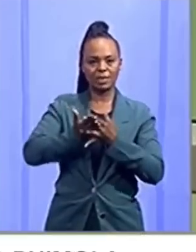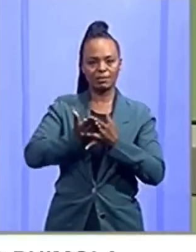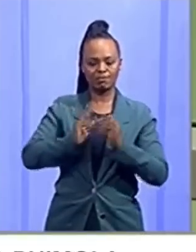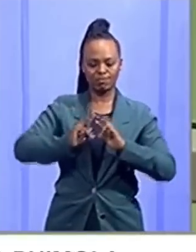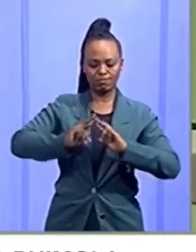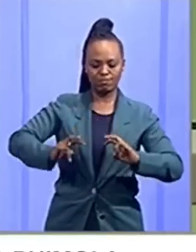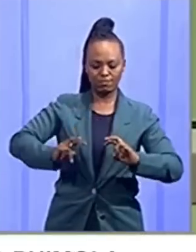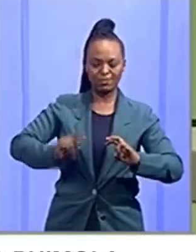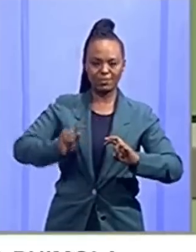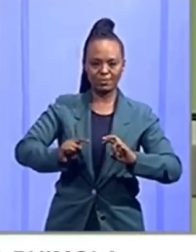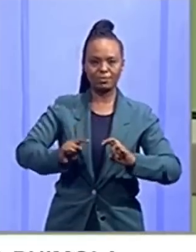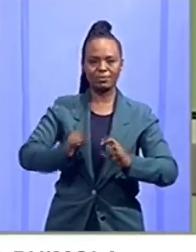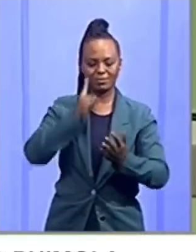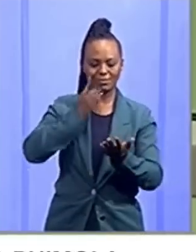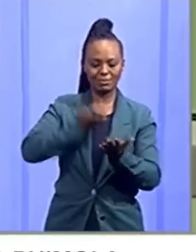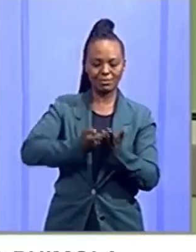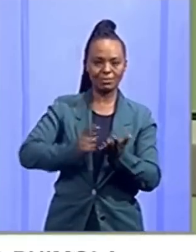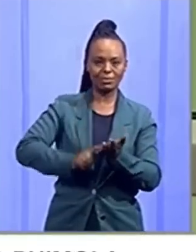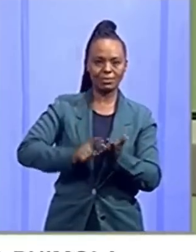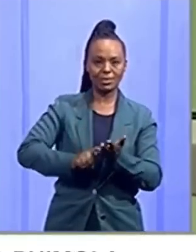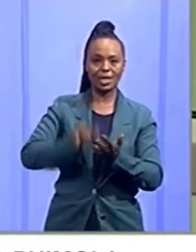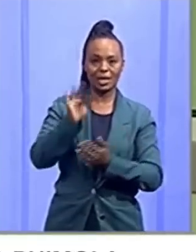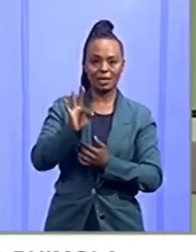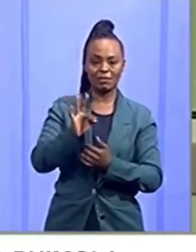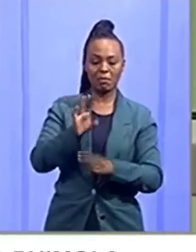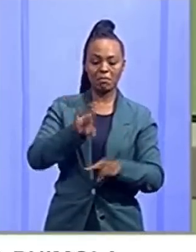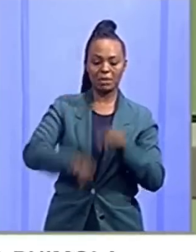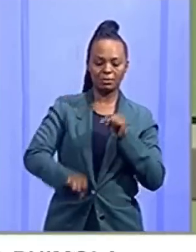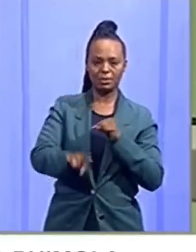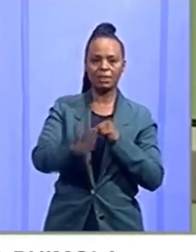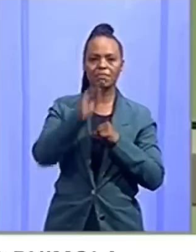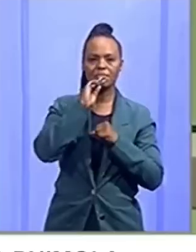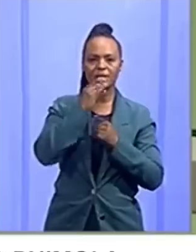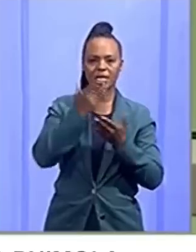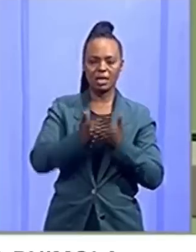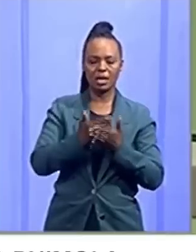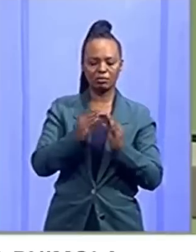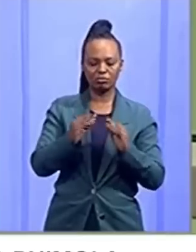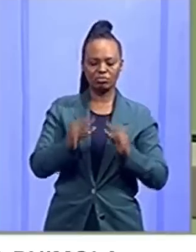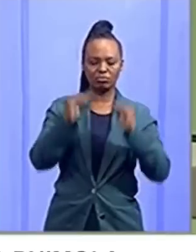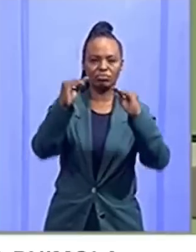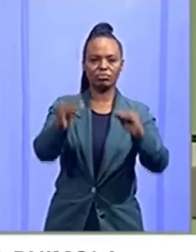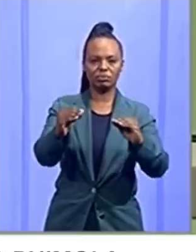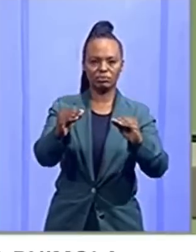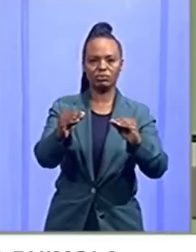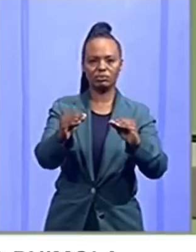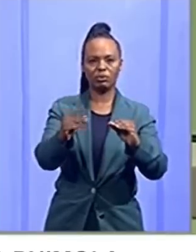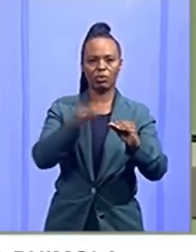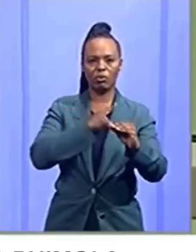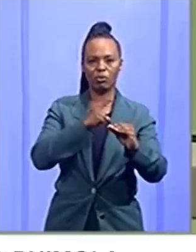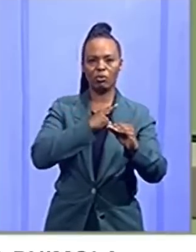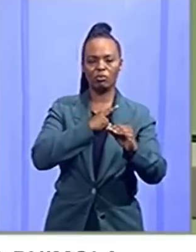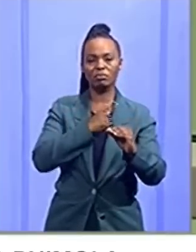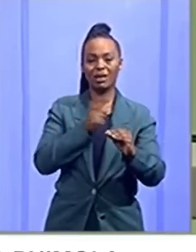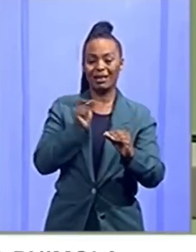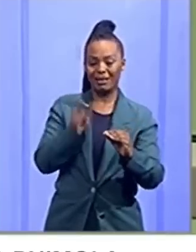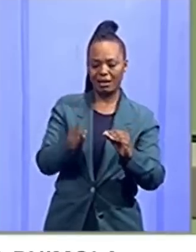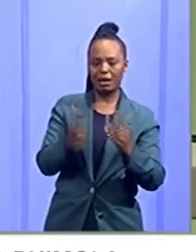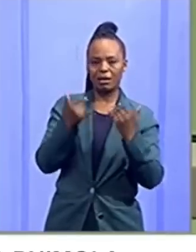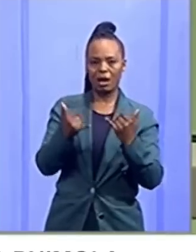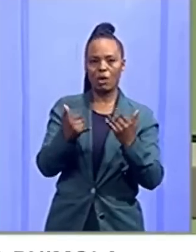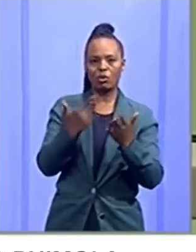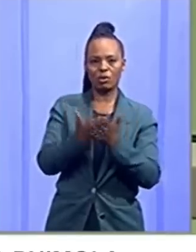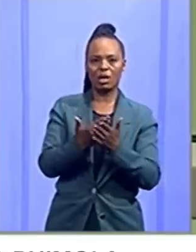If we can cross that hurdle, we can move on from there one step closer to